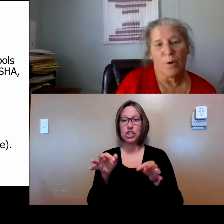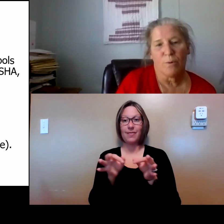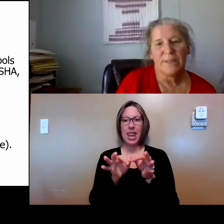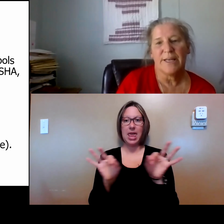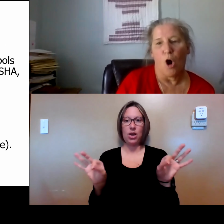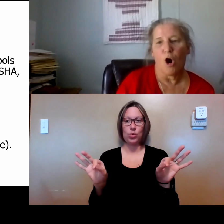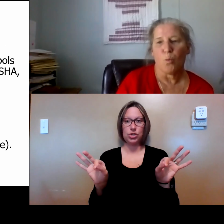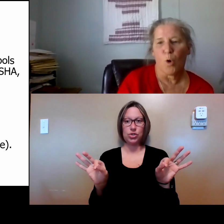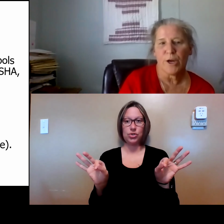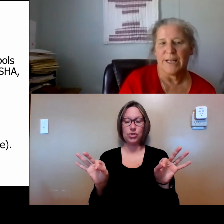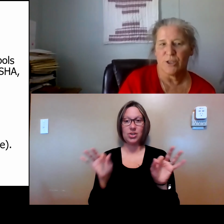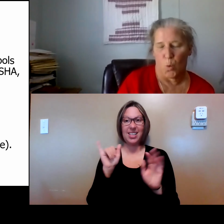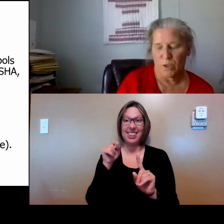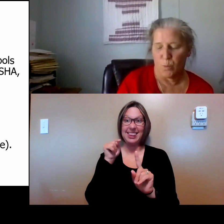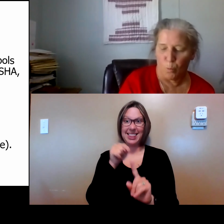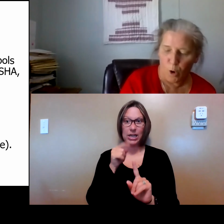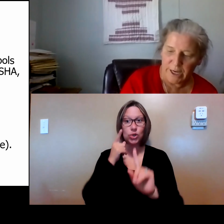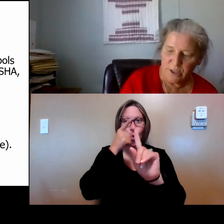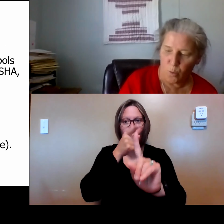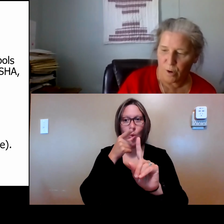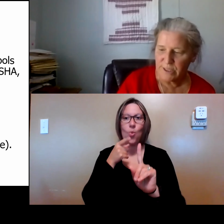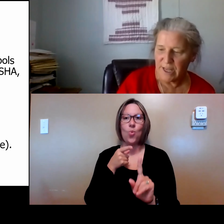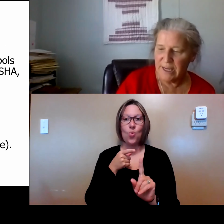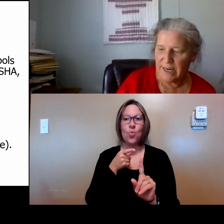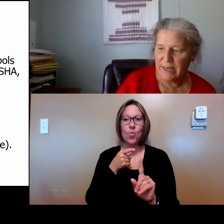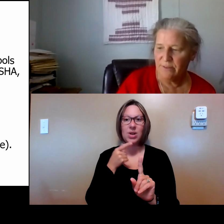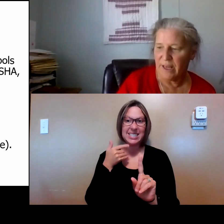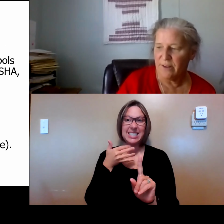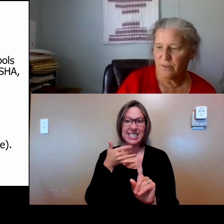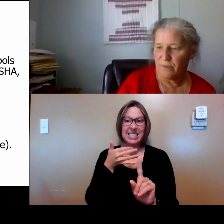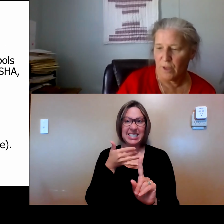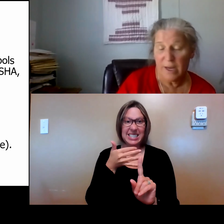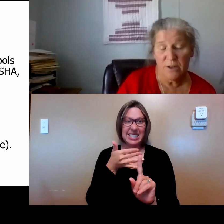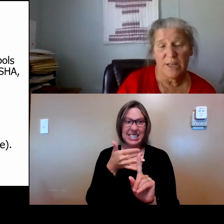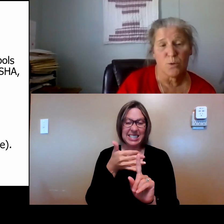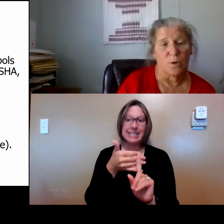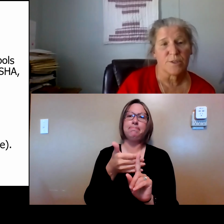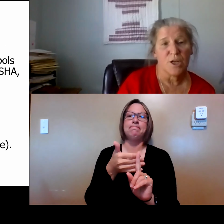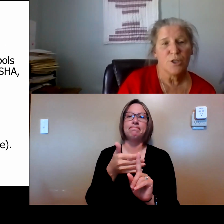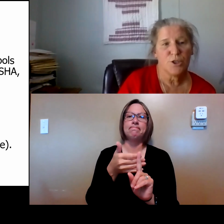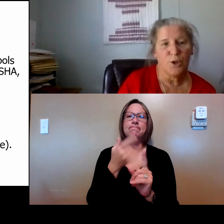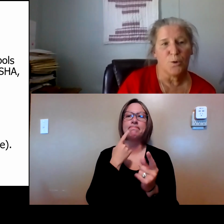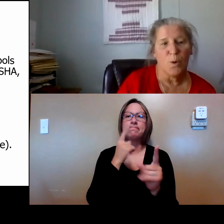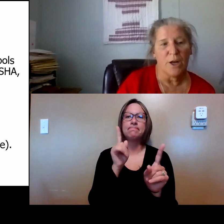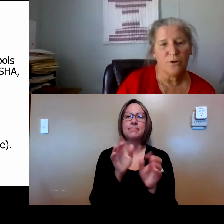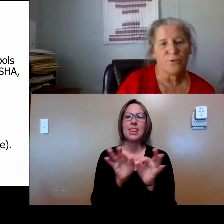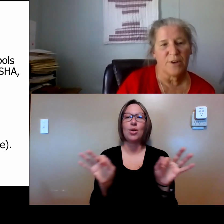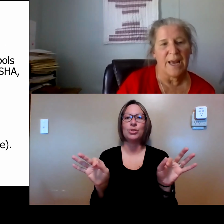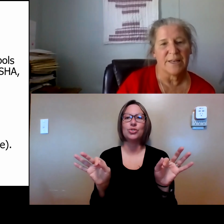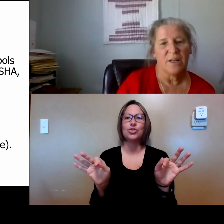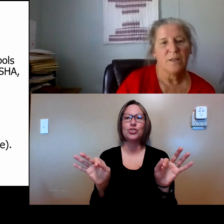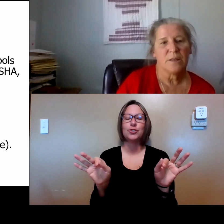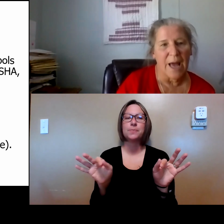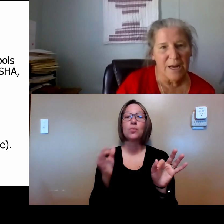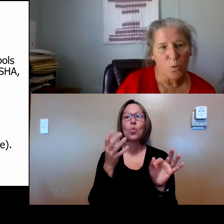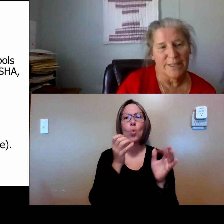what we really are working towards. We're working towards getting these individuals to